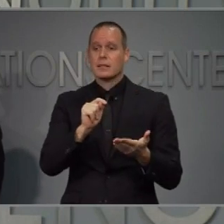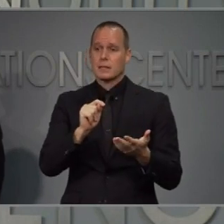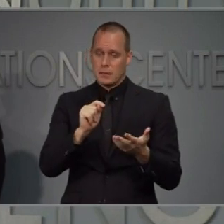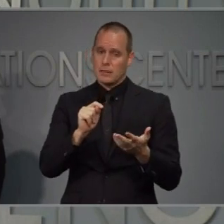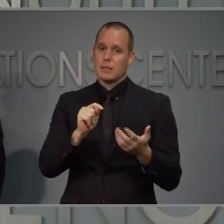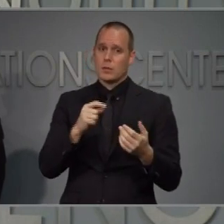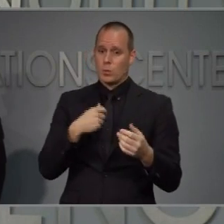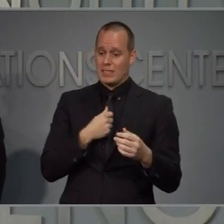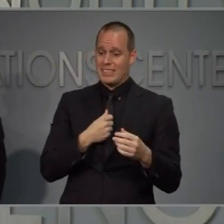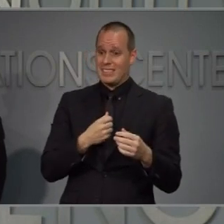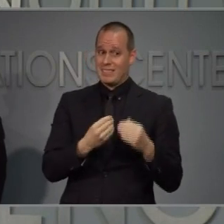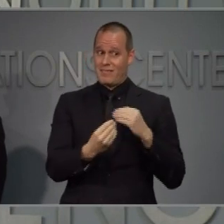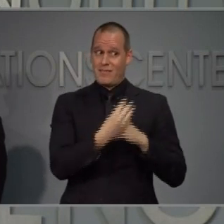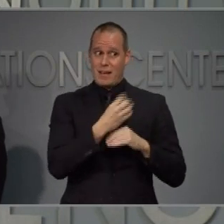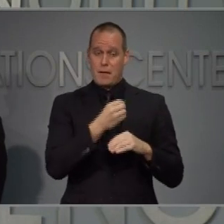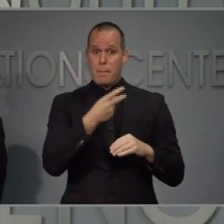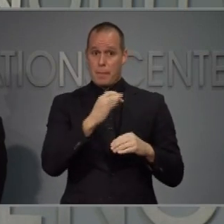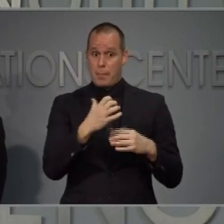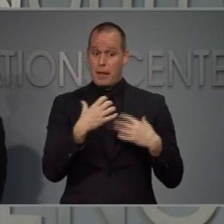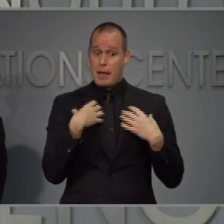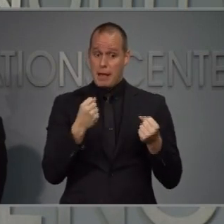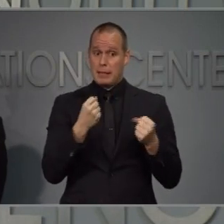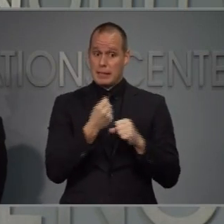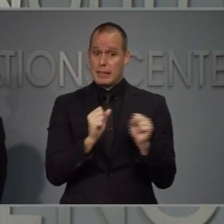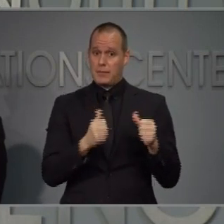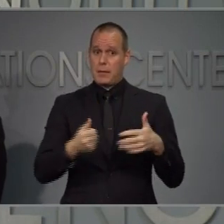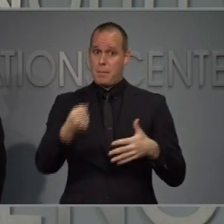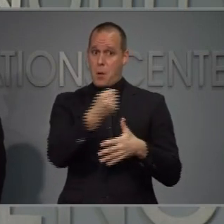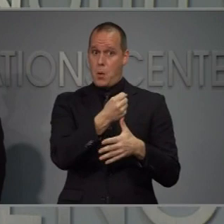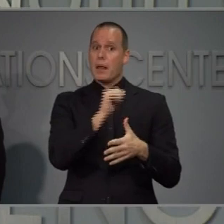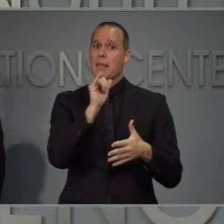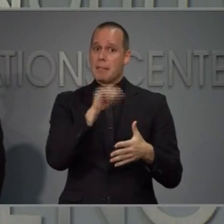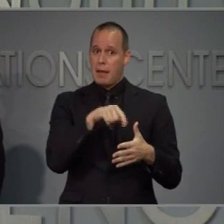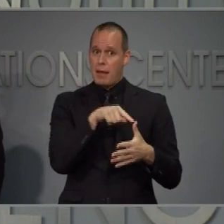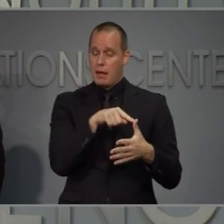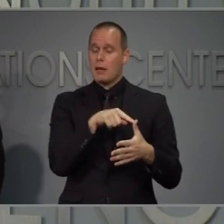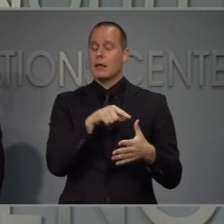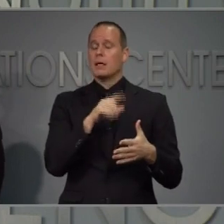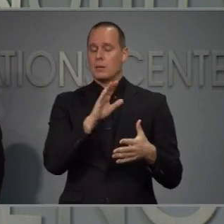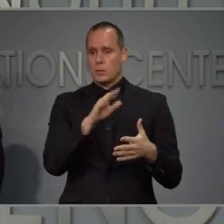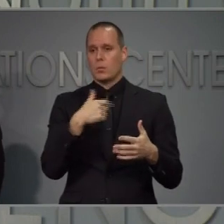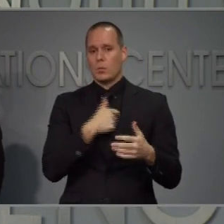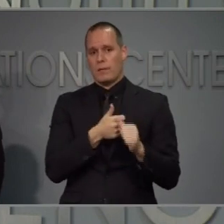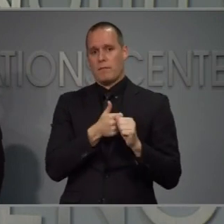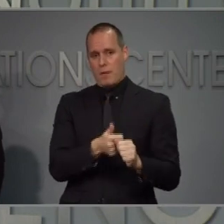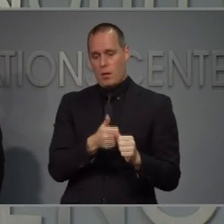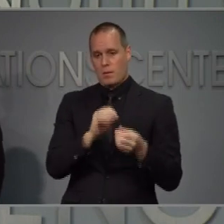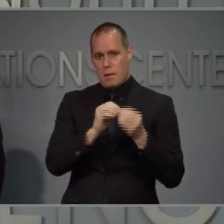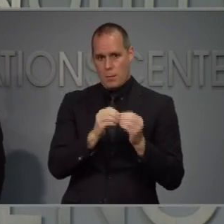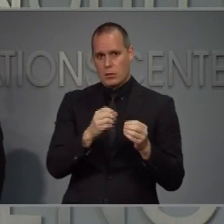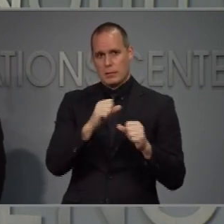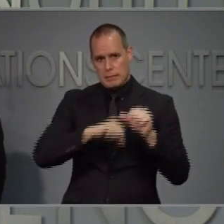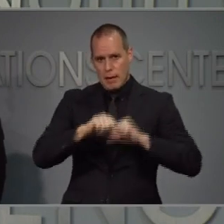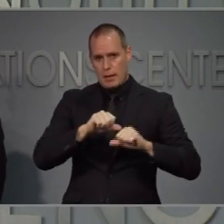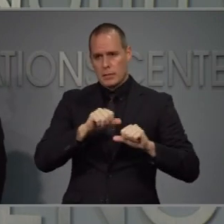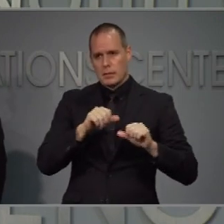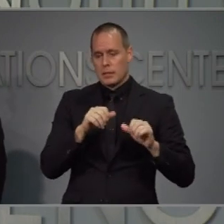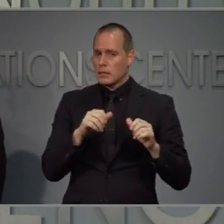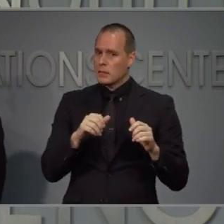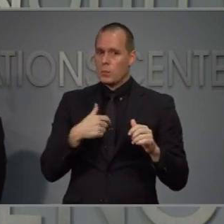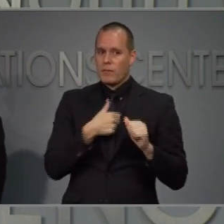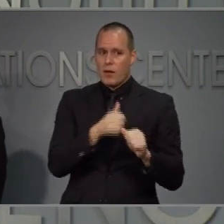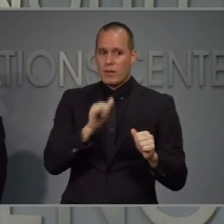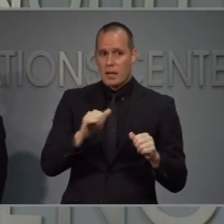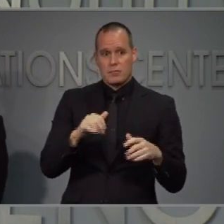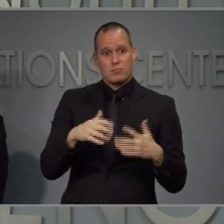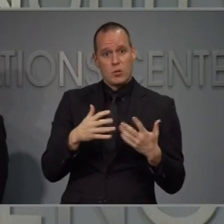it, with the public health and safety of our students being number one. Anybody want to add to that, you